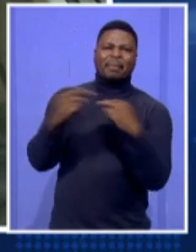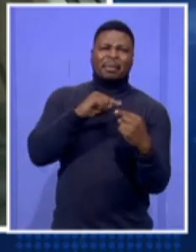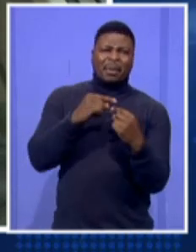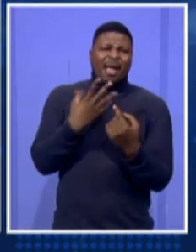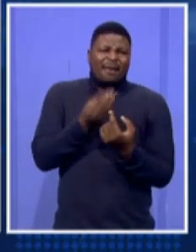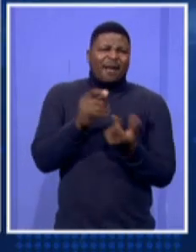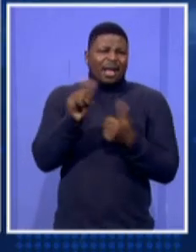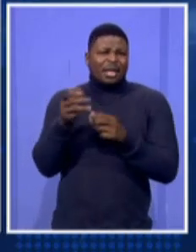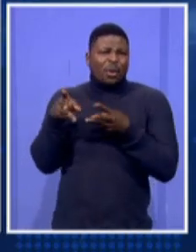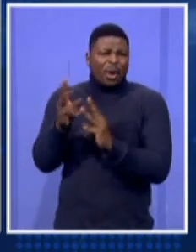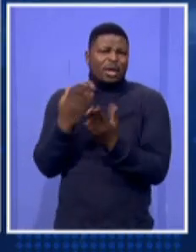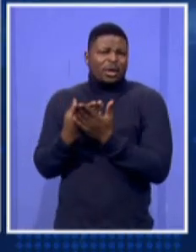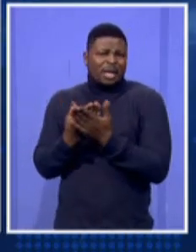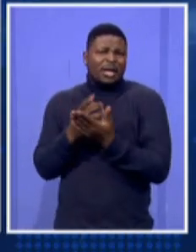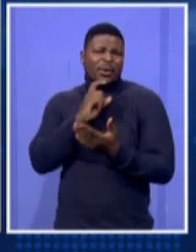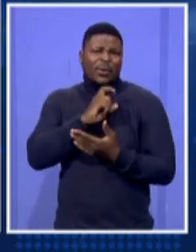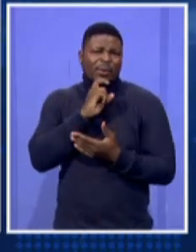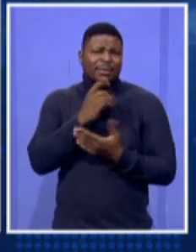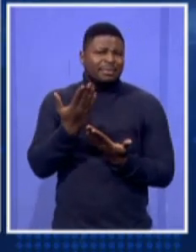No.